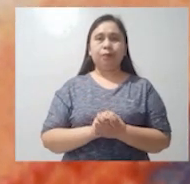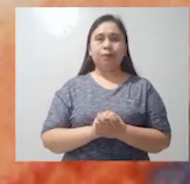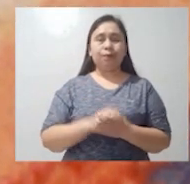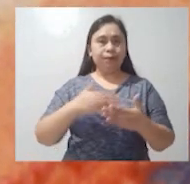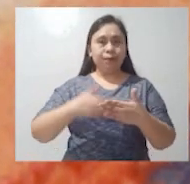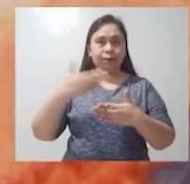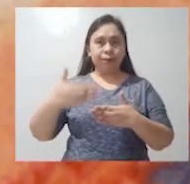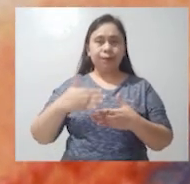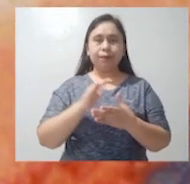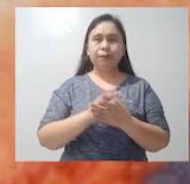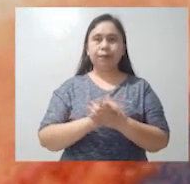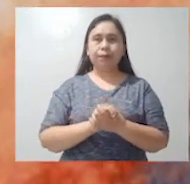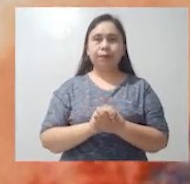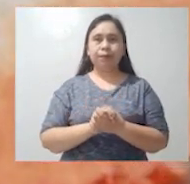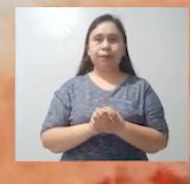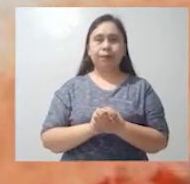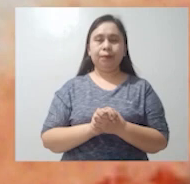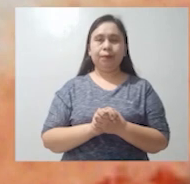Next,